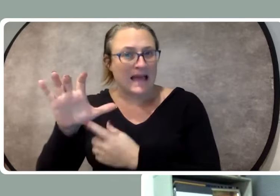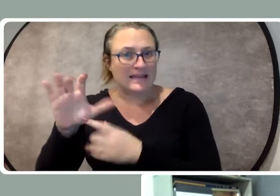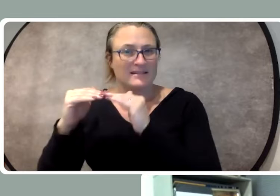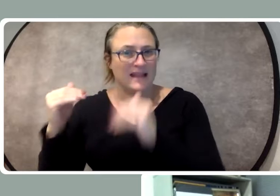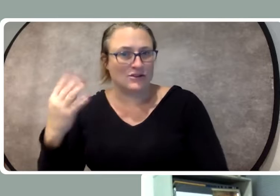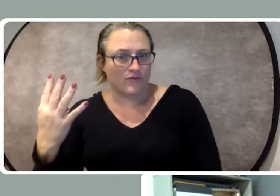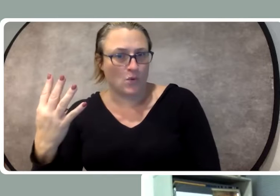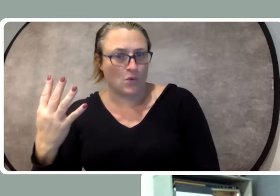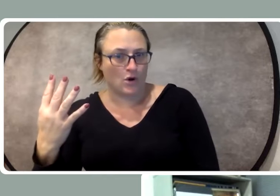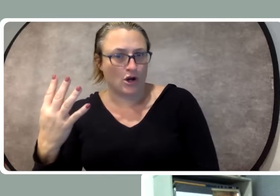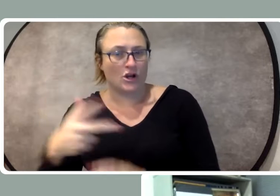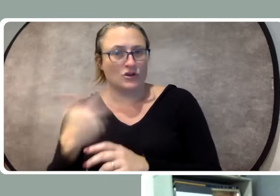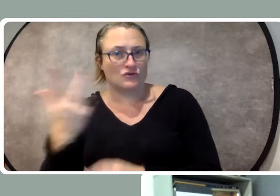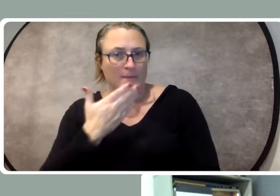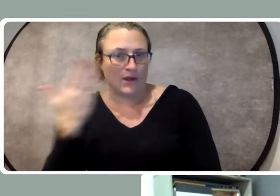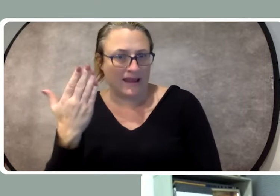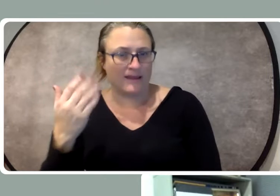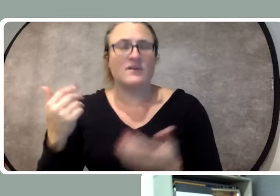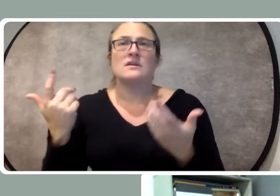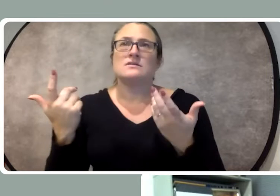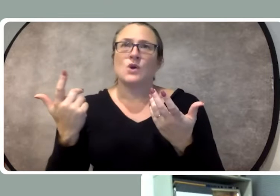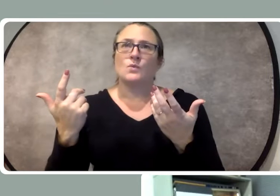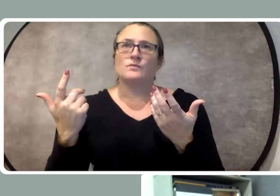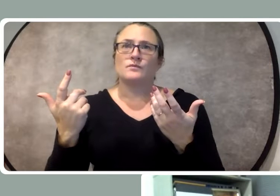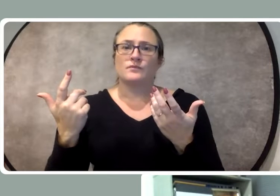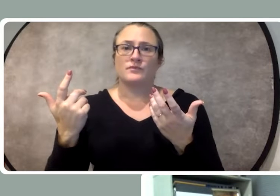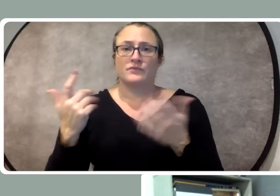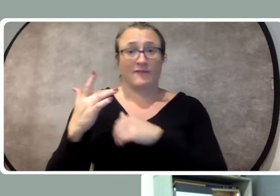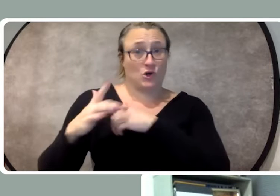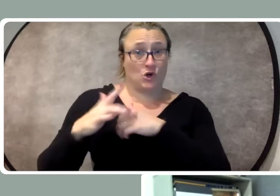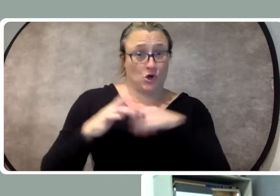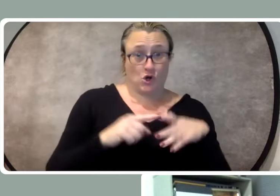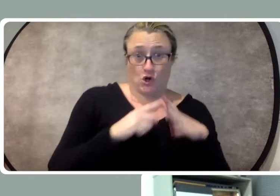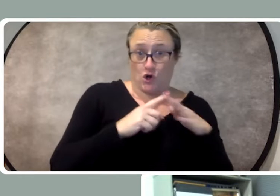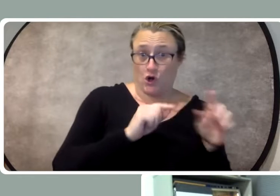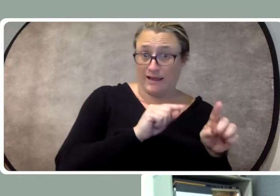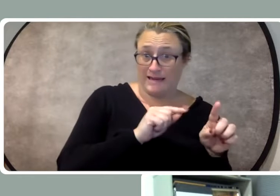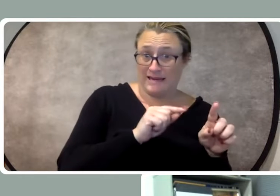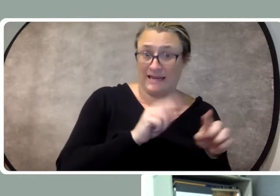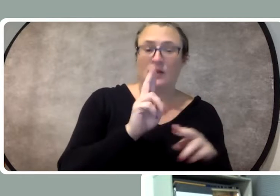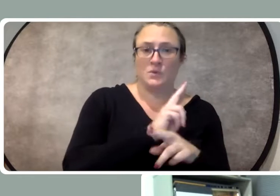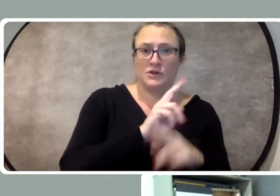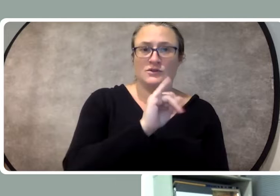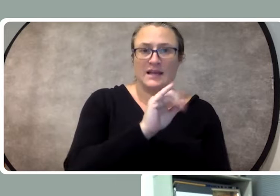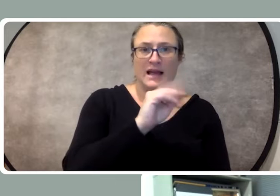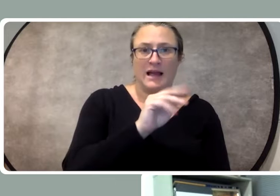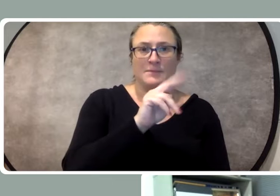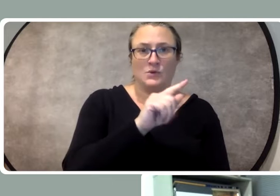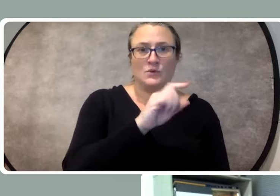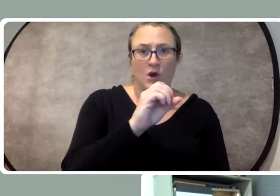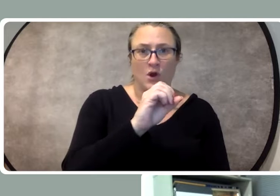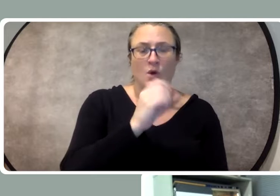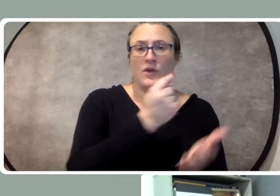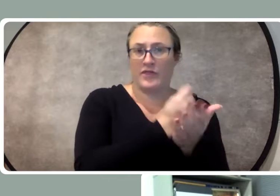negative breast cancer. So for early stage triple negative breast cancer, we are using immunotherapy irrespective of the